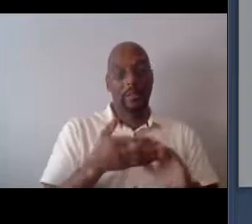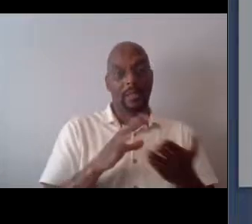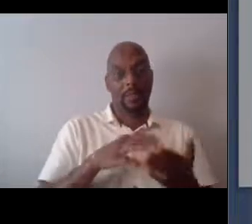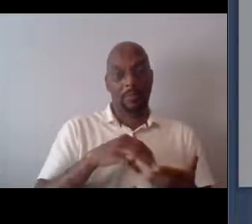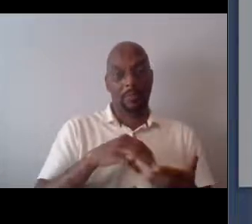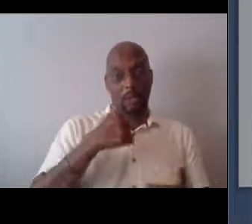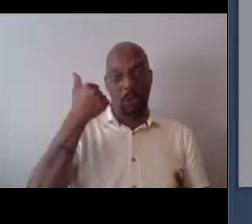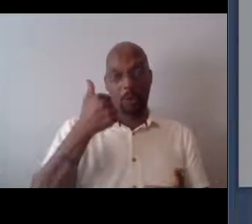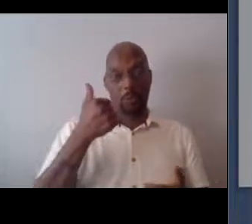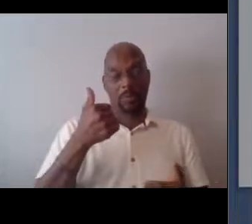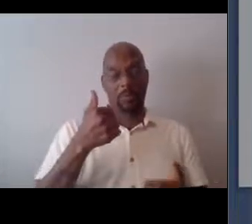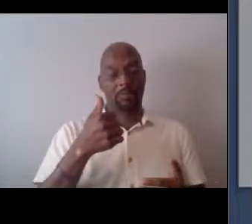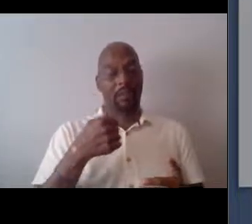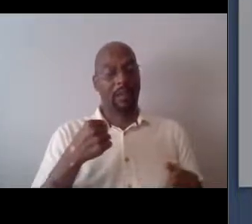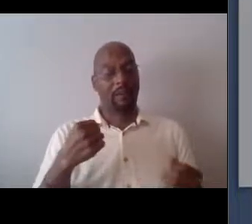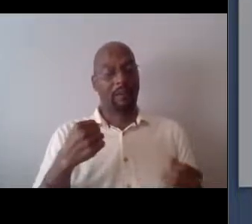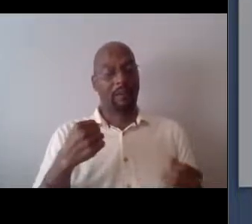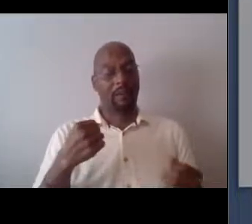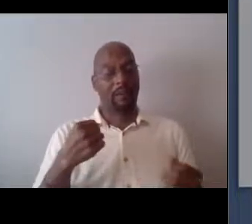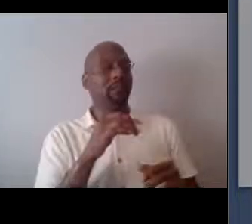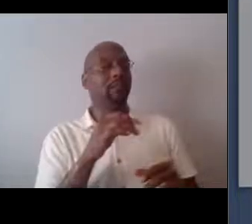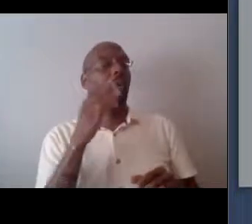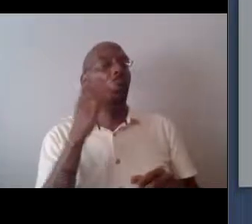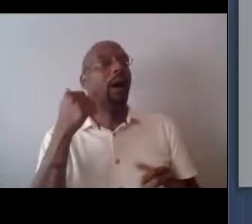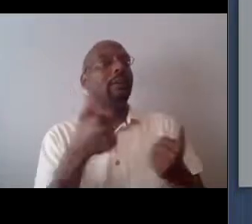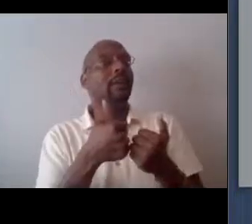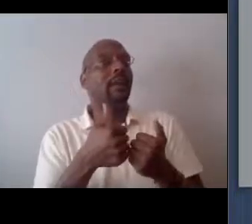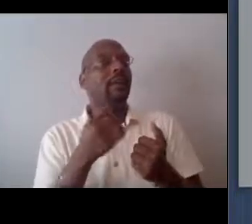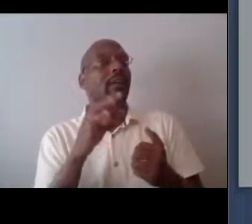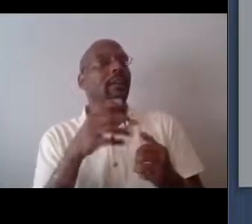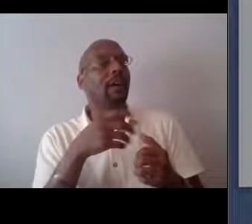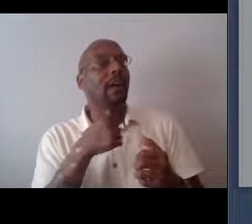the challenges of